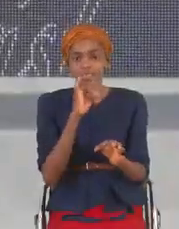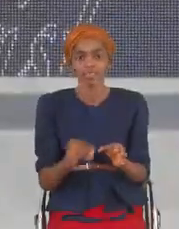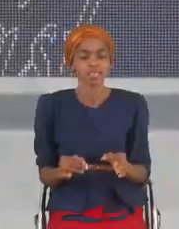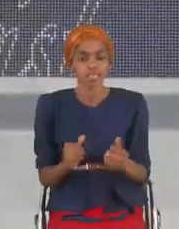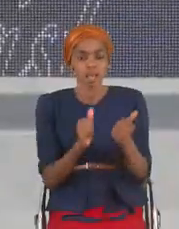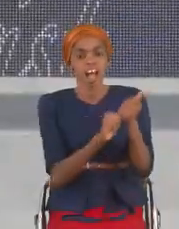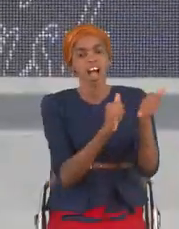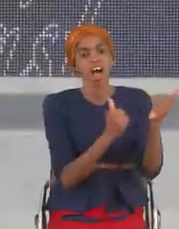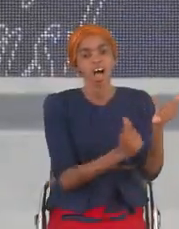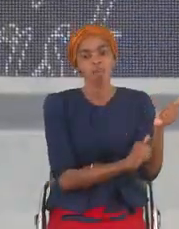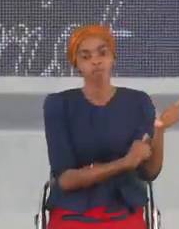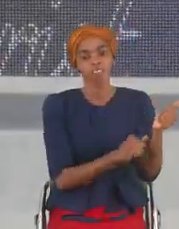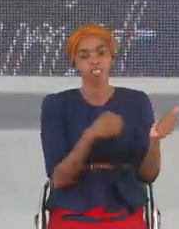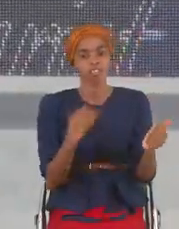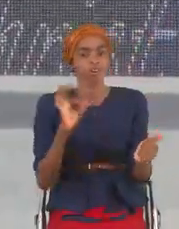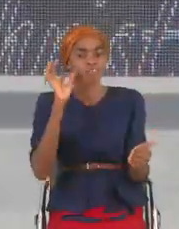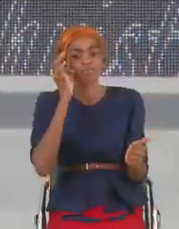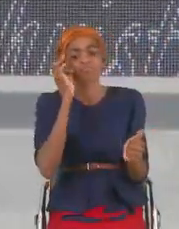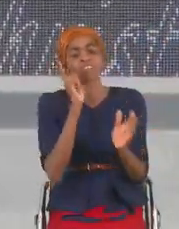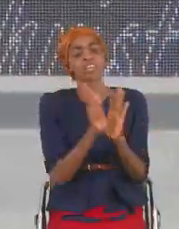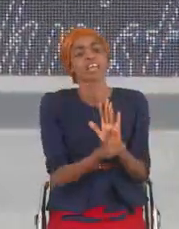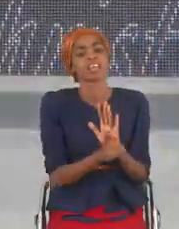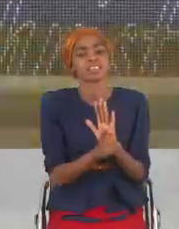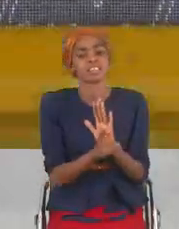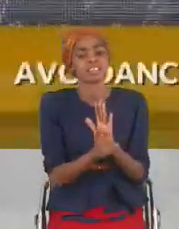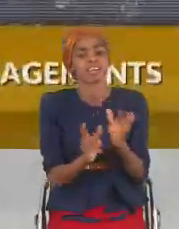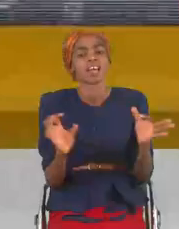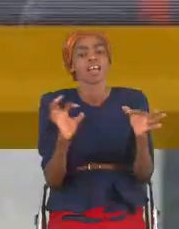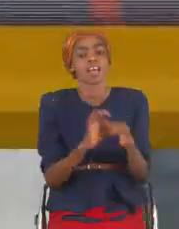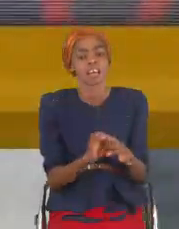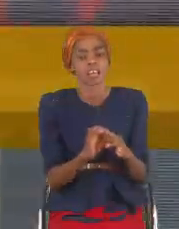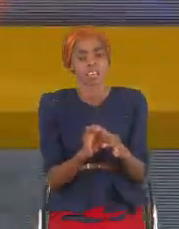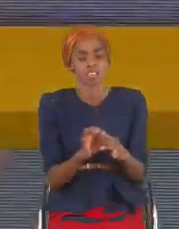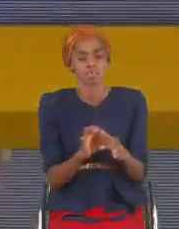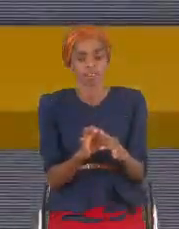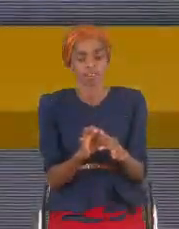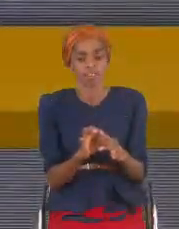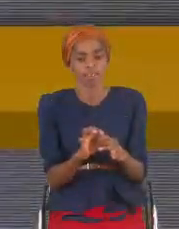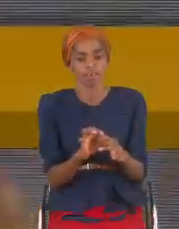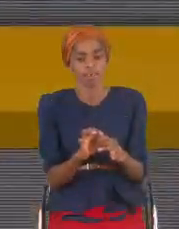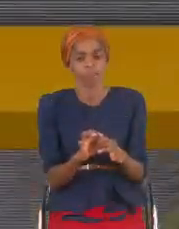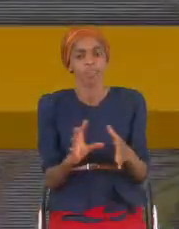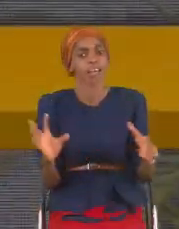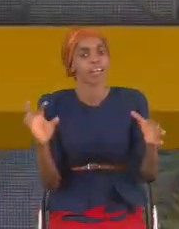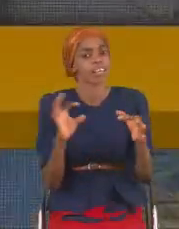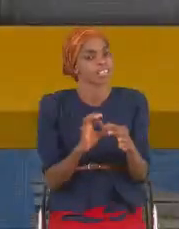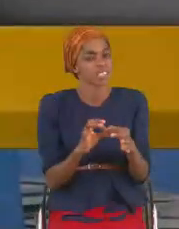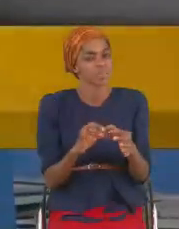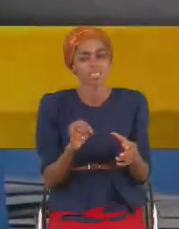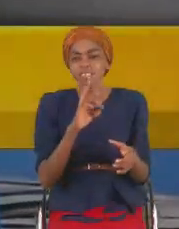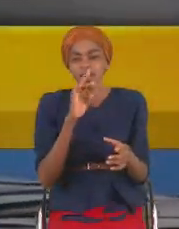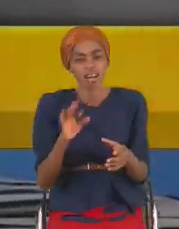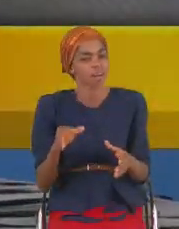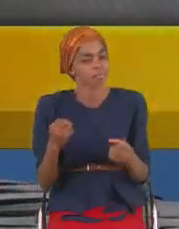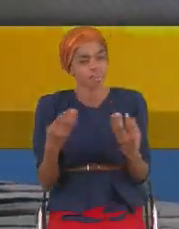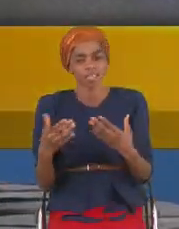avoidance of fruitless engagements. Fruitless engagements. Engagements are many. Invitations